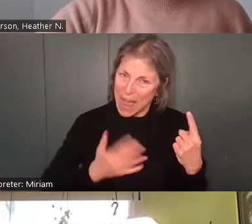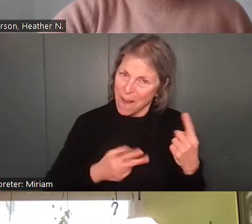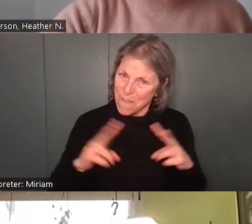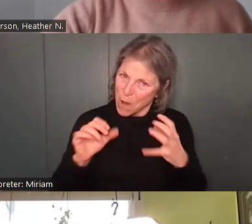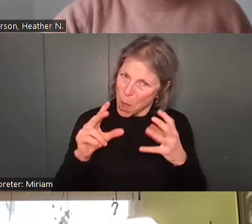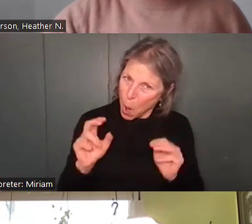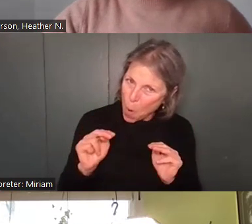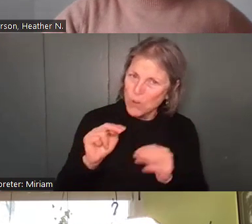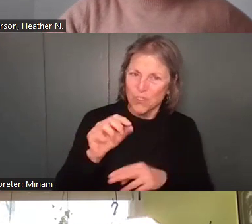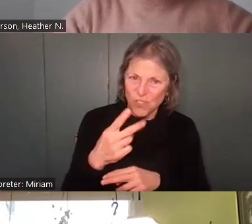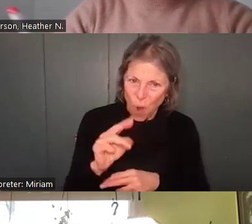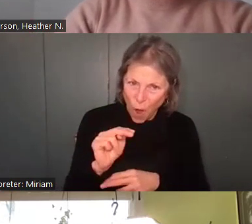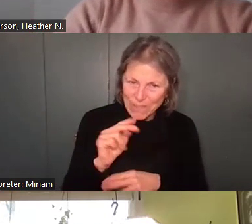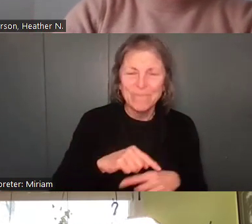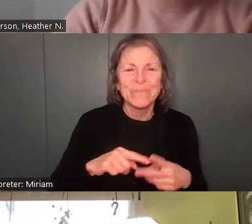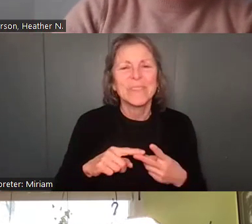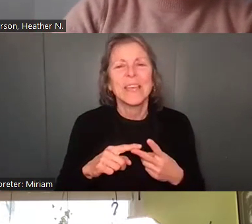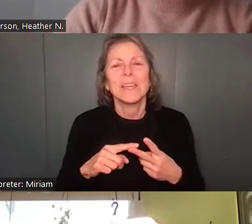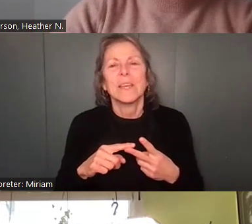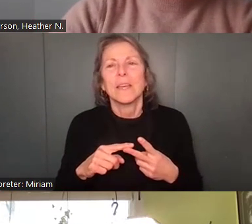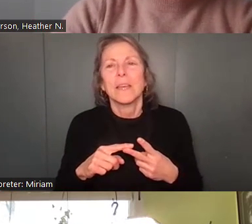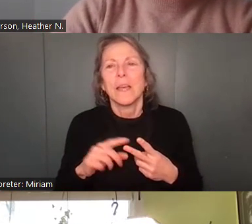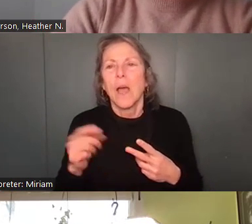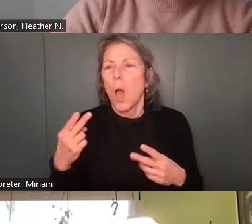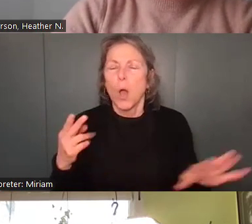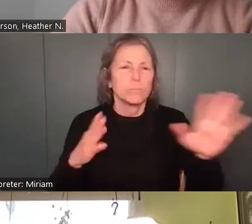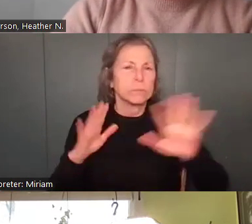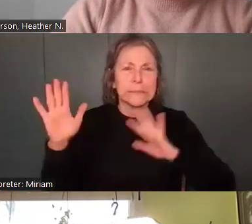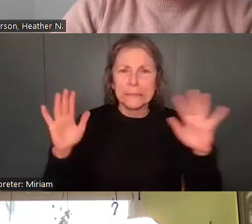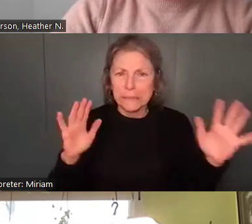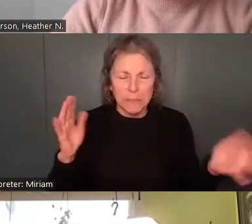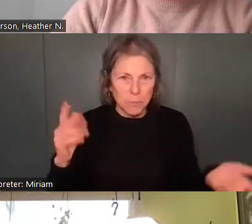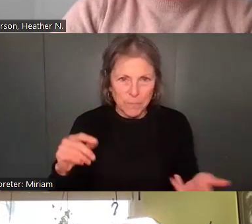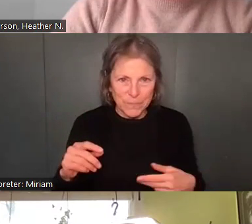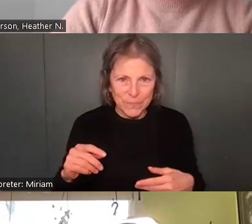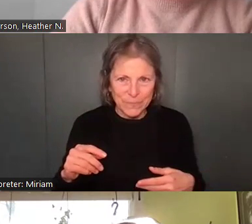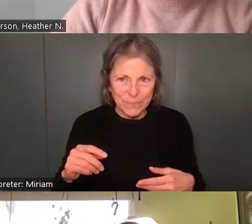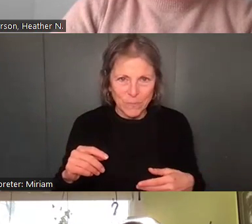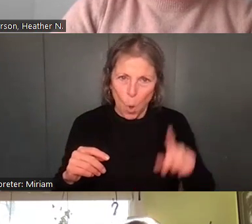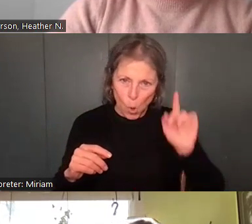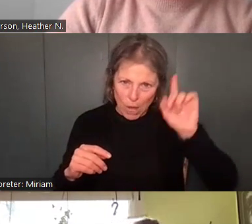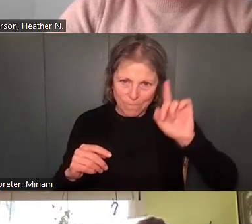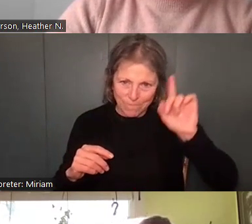Sean Dunwoody. Oh my gosh, why am I'm gonna hang on.